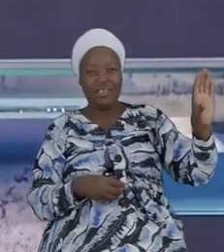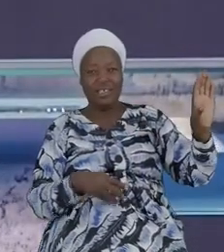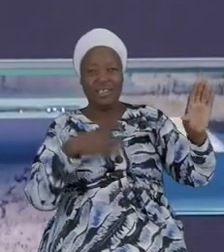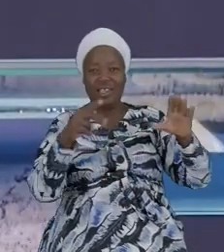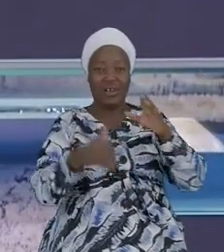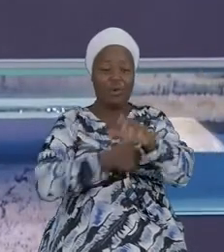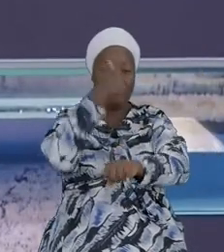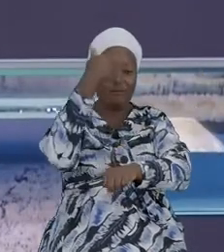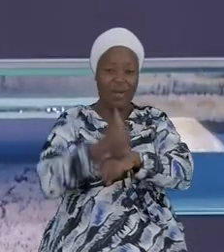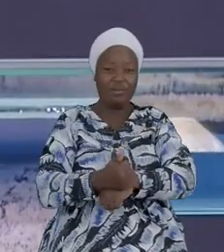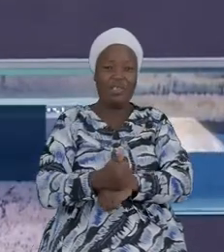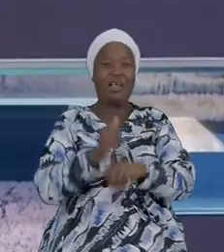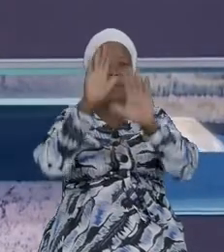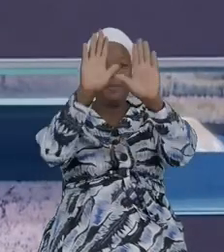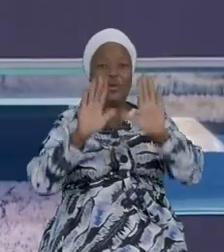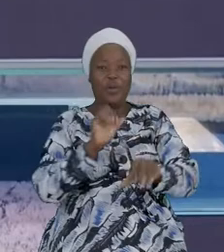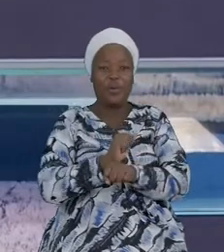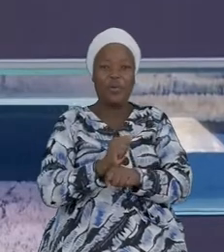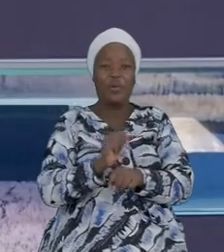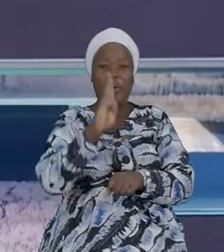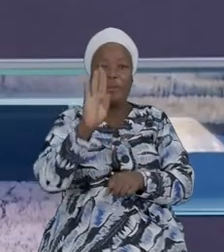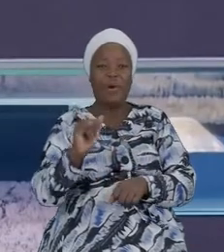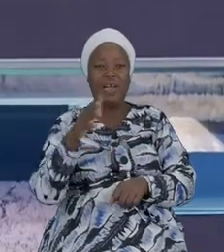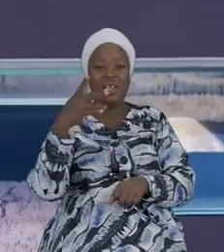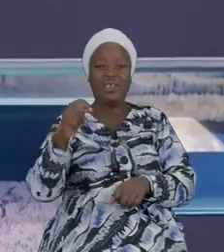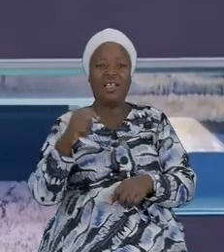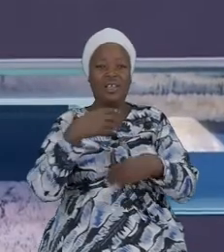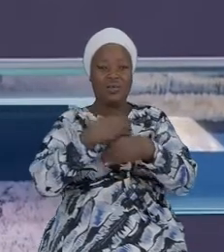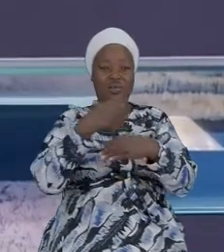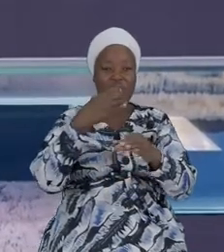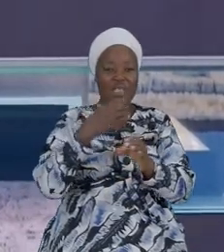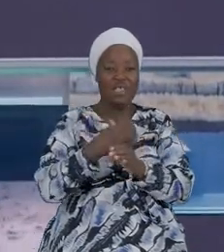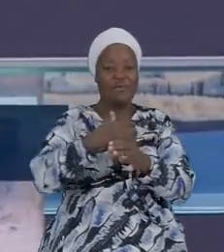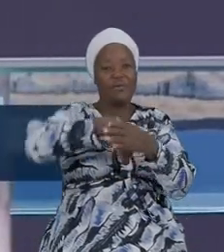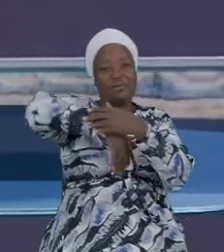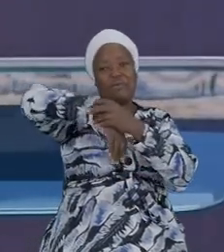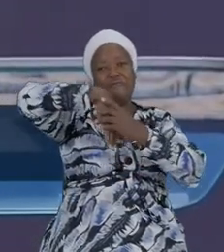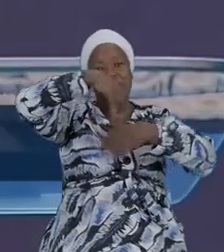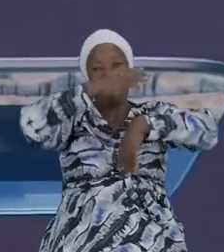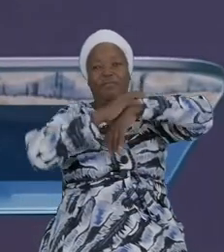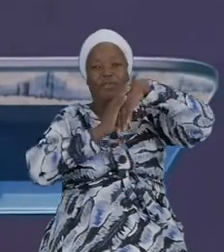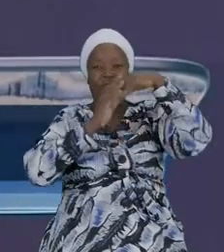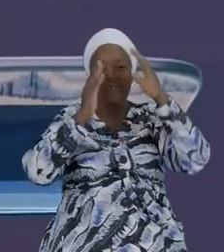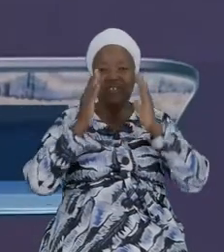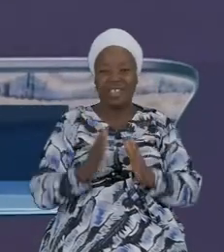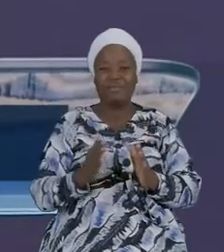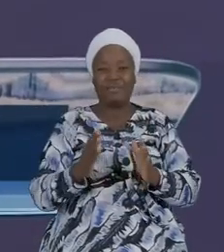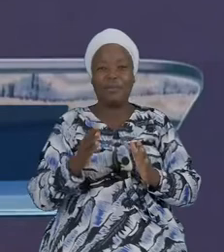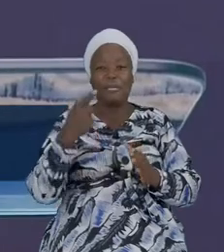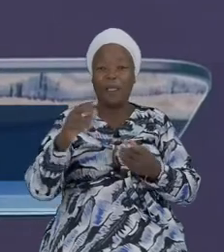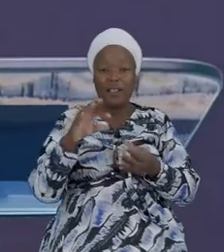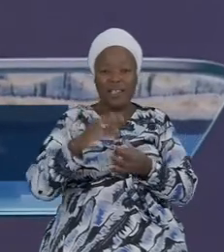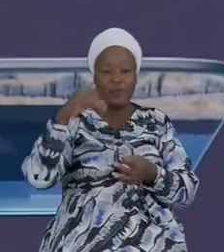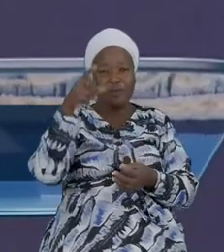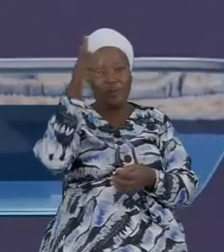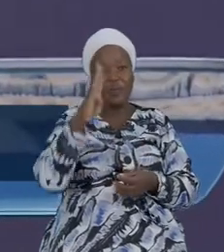confirmed miracle by the creative Comforter, the Spirit of God,